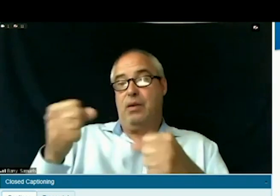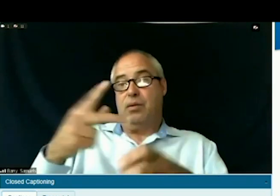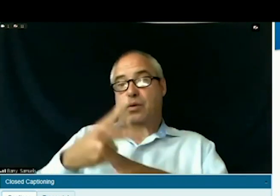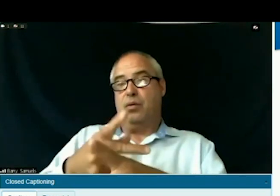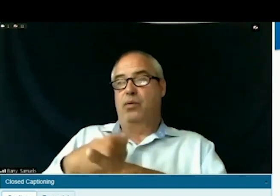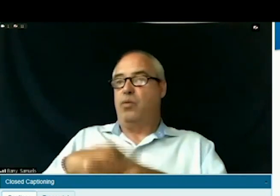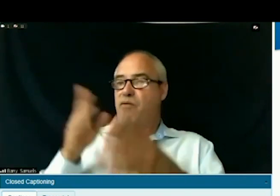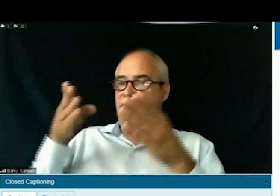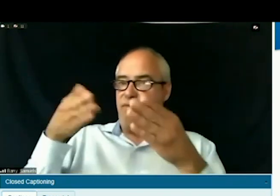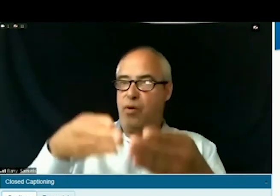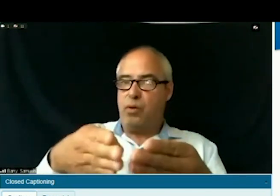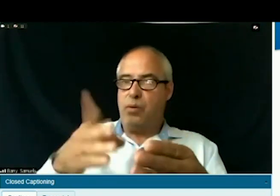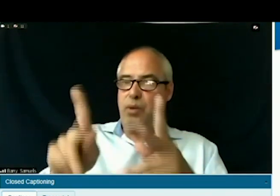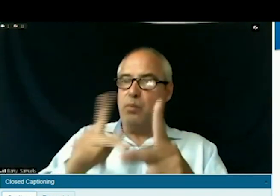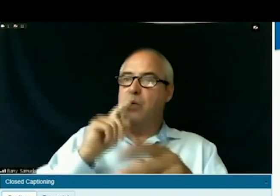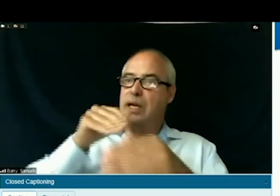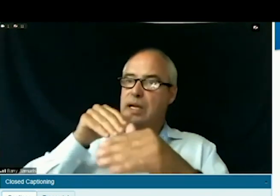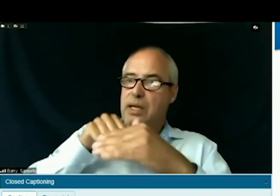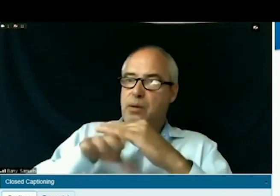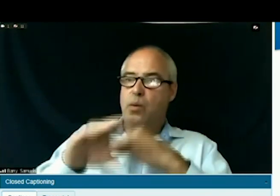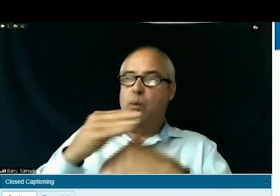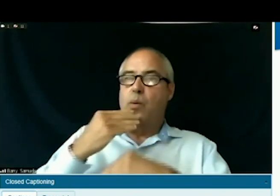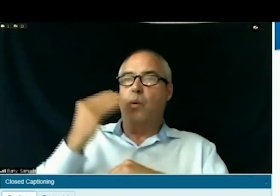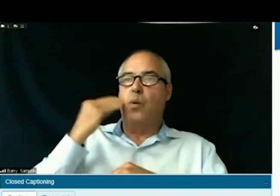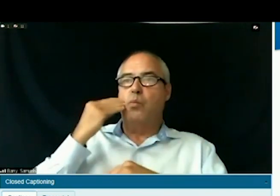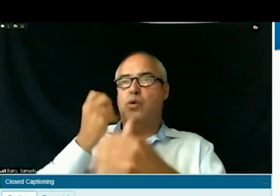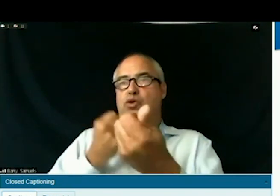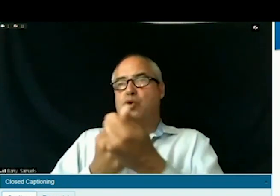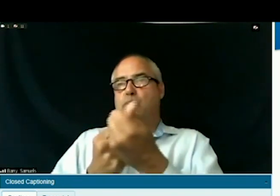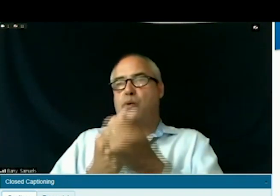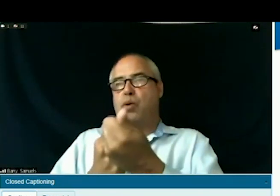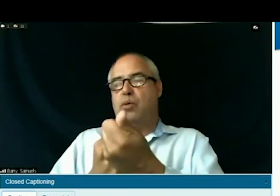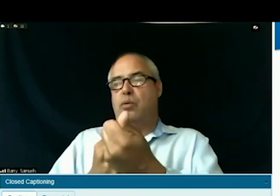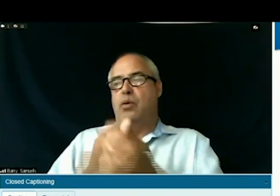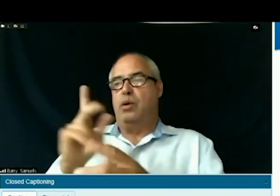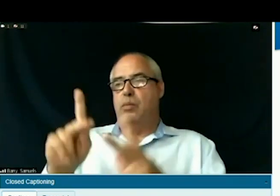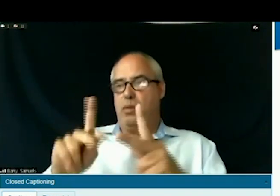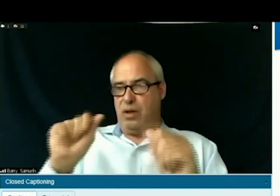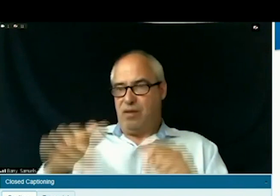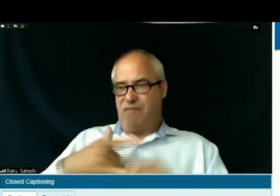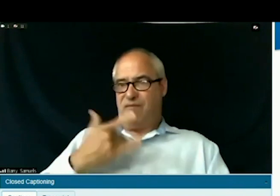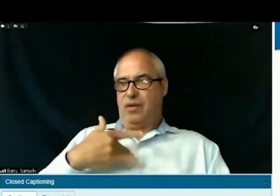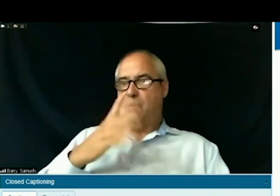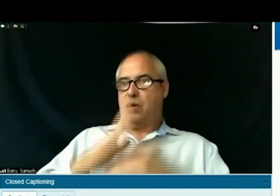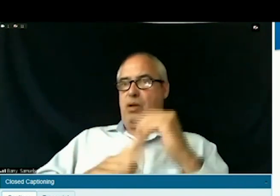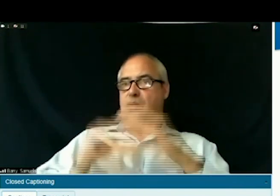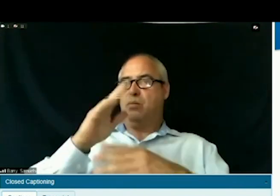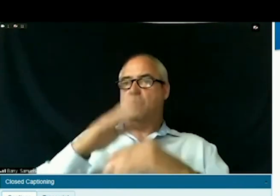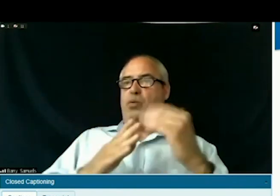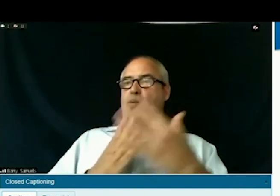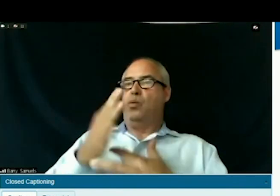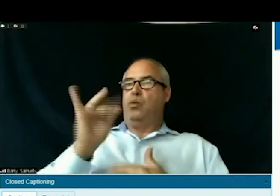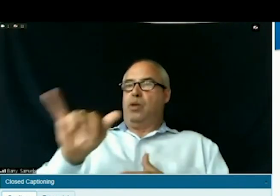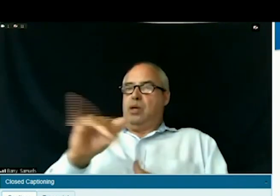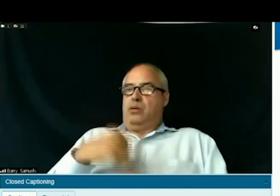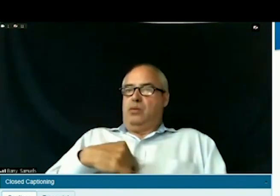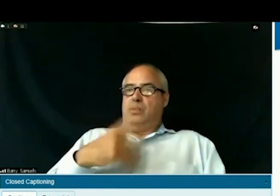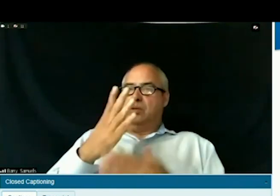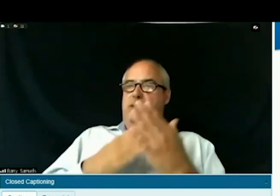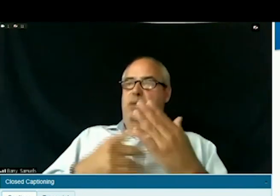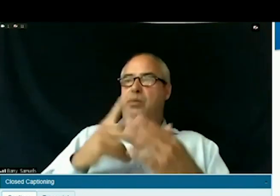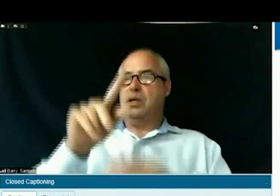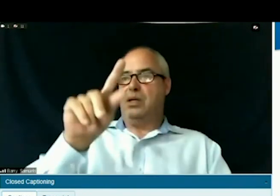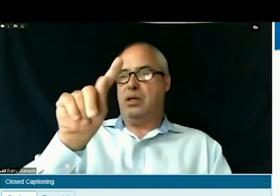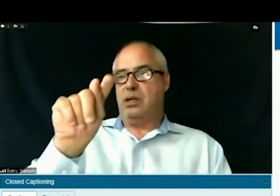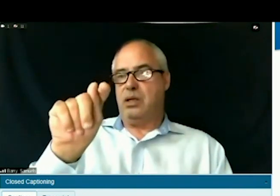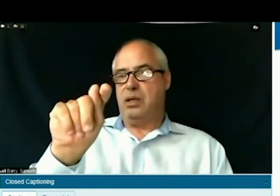people who were going into people's homes were supported and that people were, able to feel comfortable throughout that. When we get to some of the telehealth stuff,